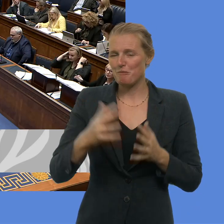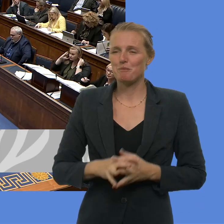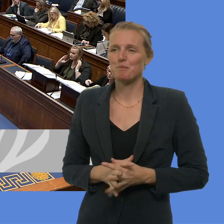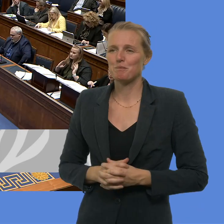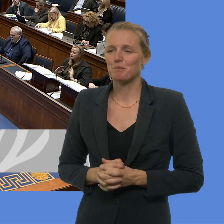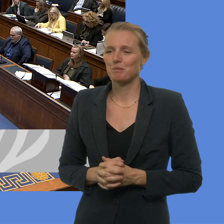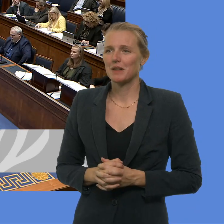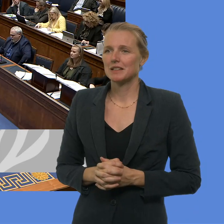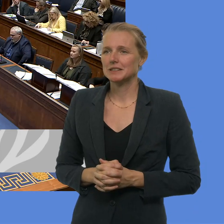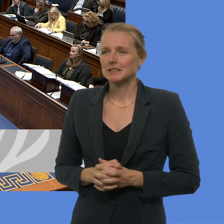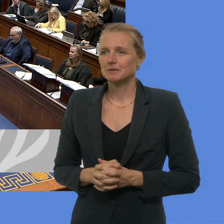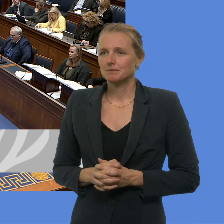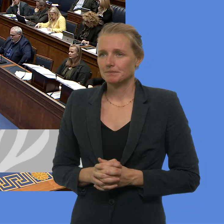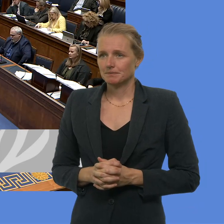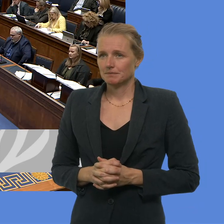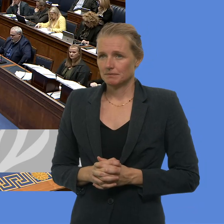Sheeran.